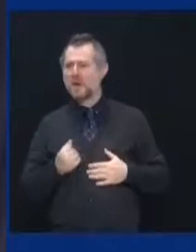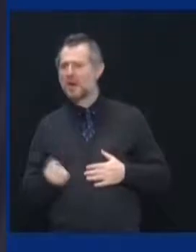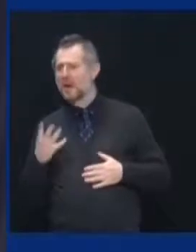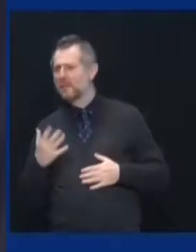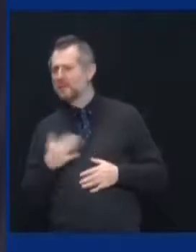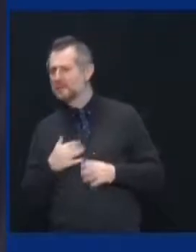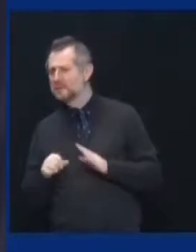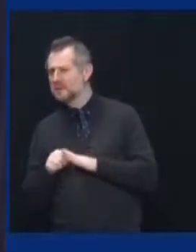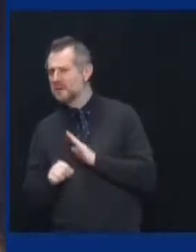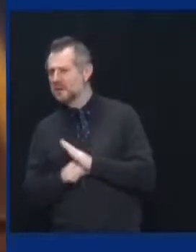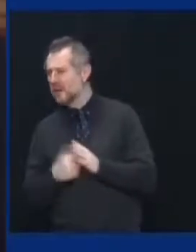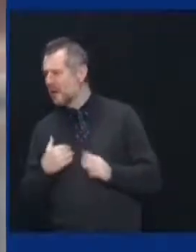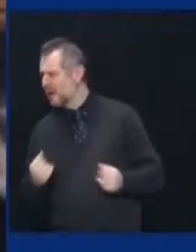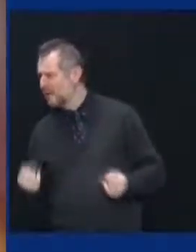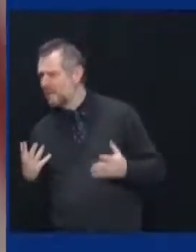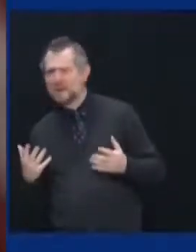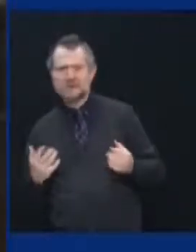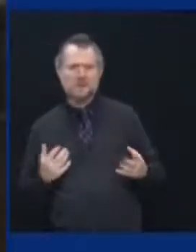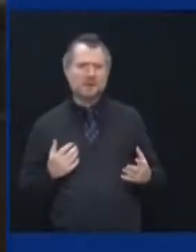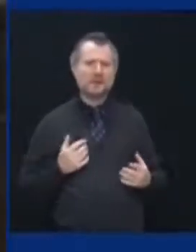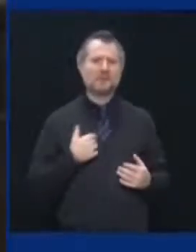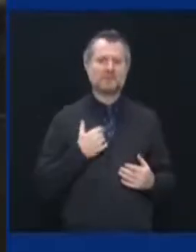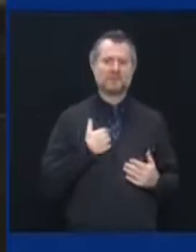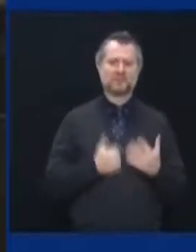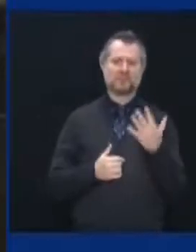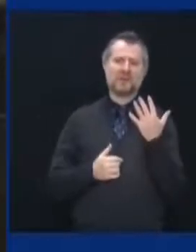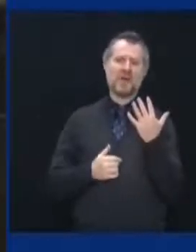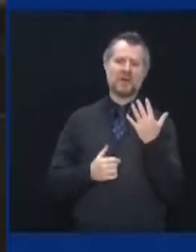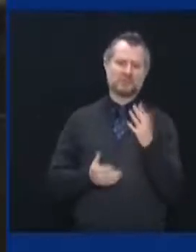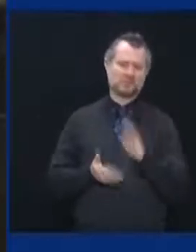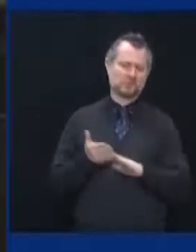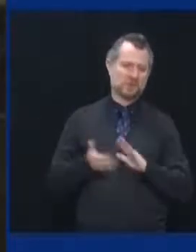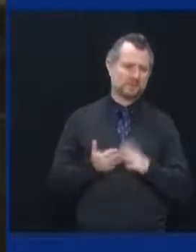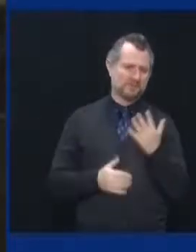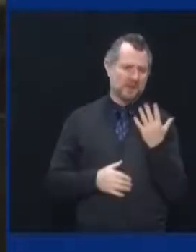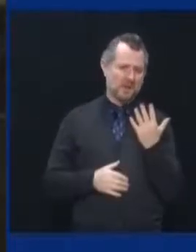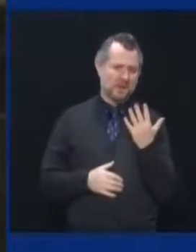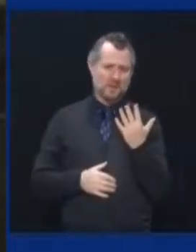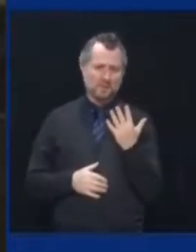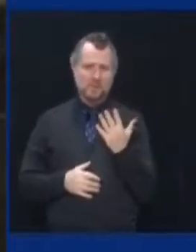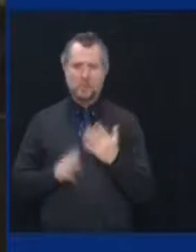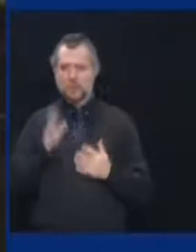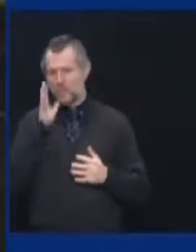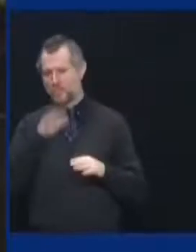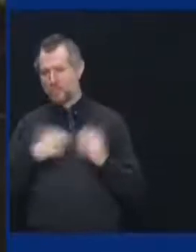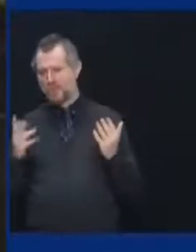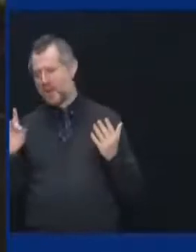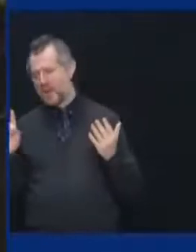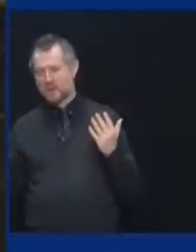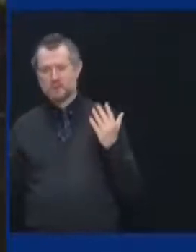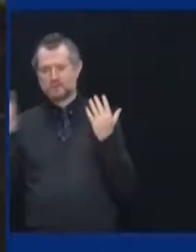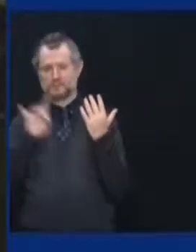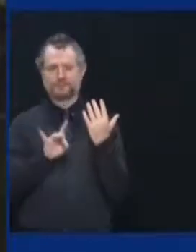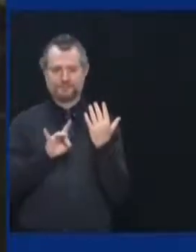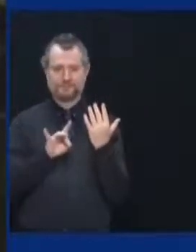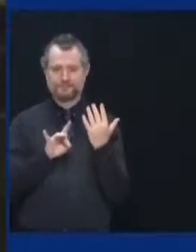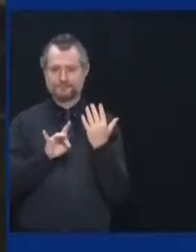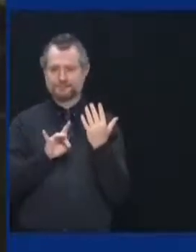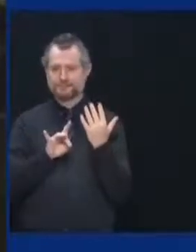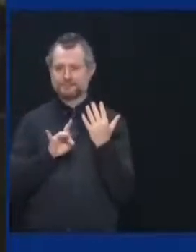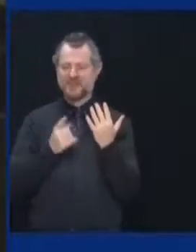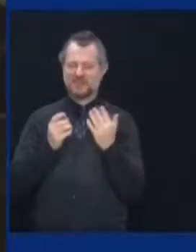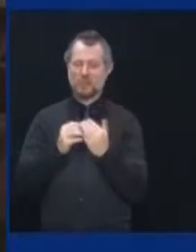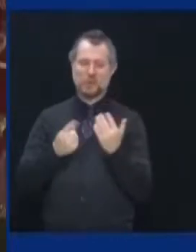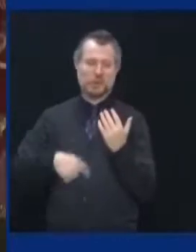Kelly? We have 5 operational right now. We are opening 8 additional statewide starting next